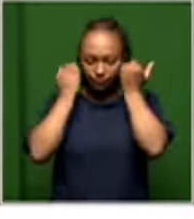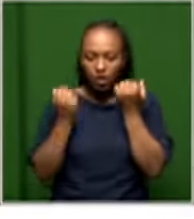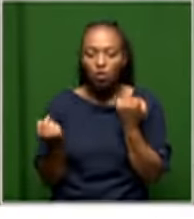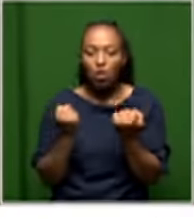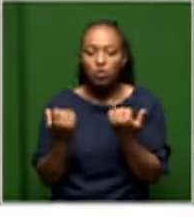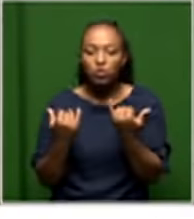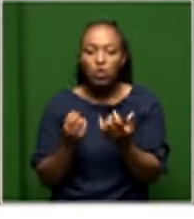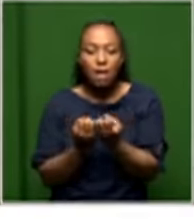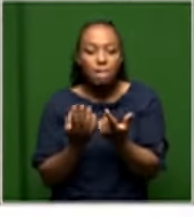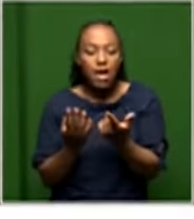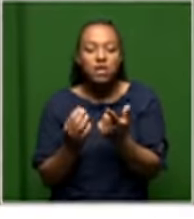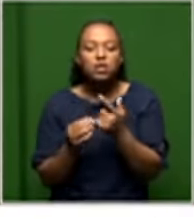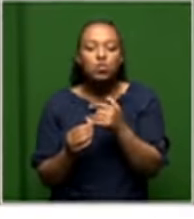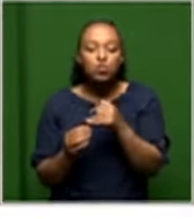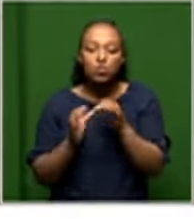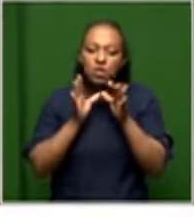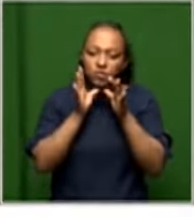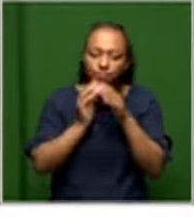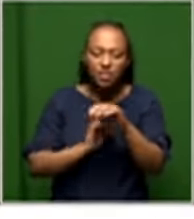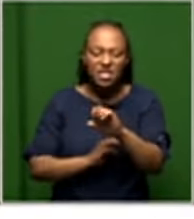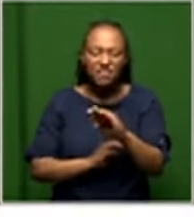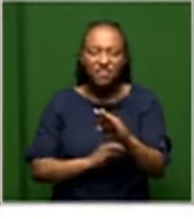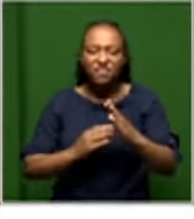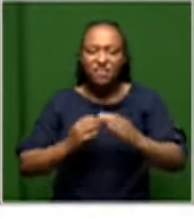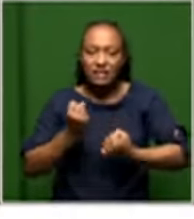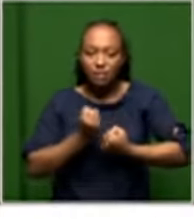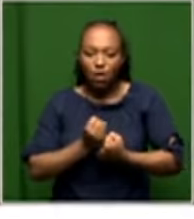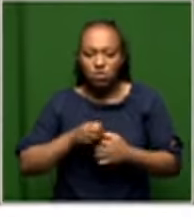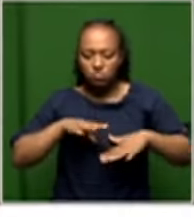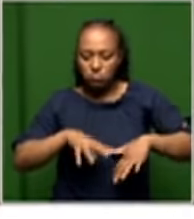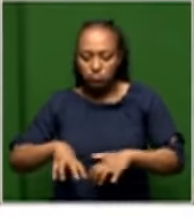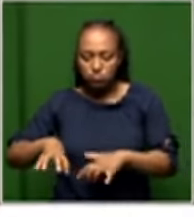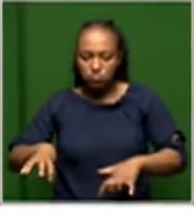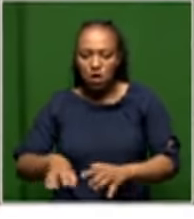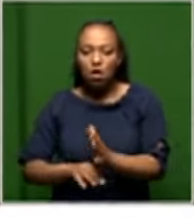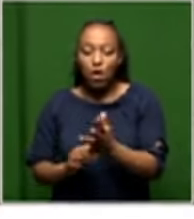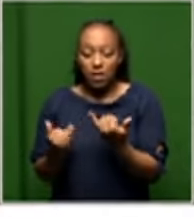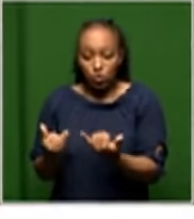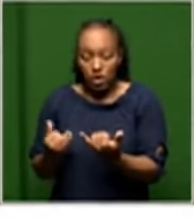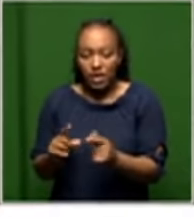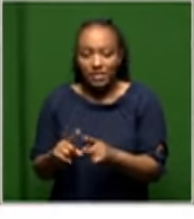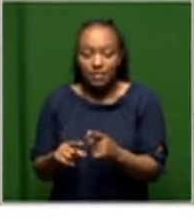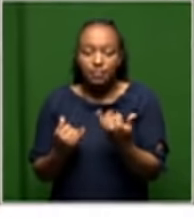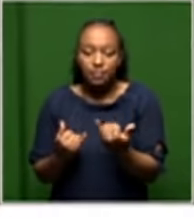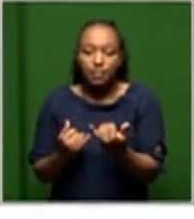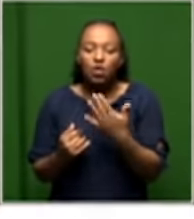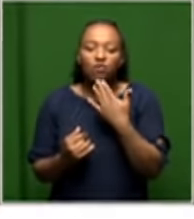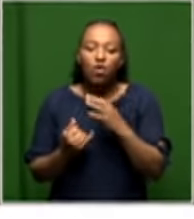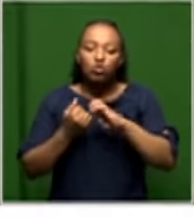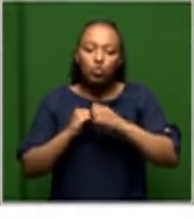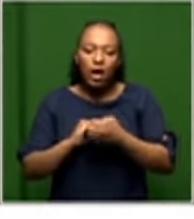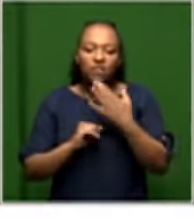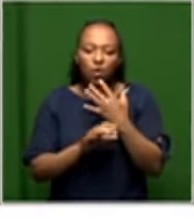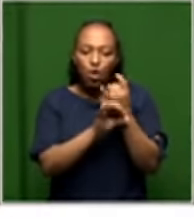as magnitudes of EFF members and supporters are expected to gather here in this trial of